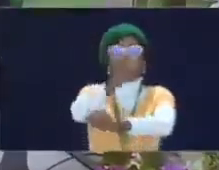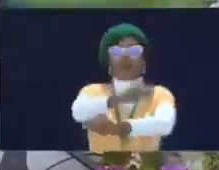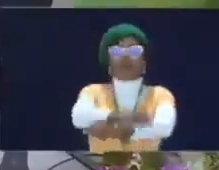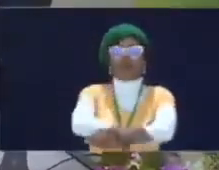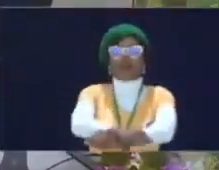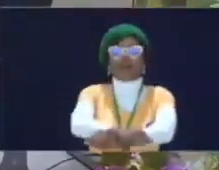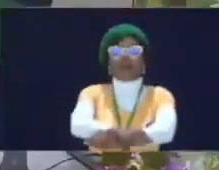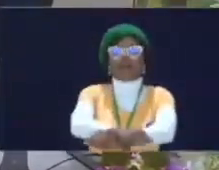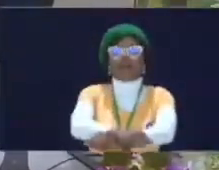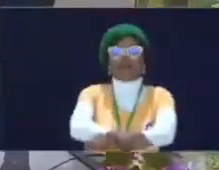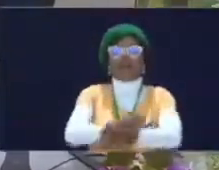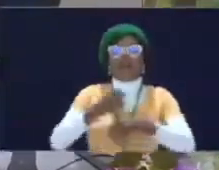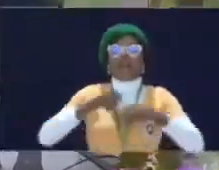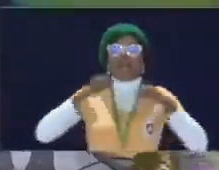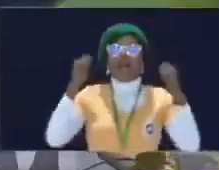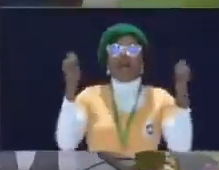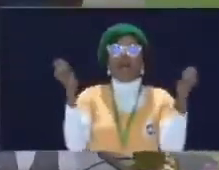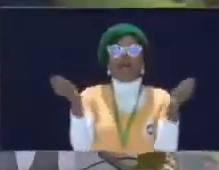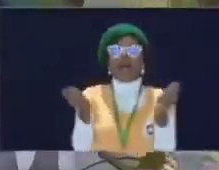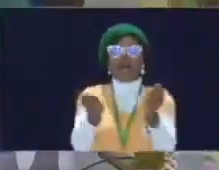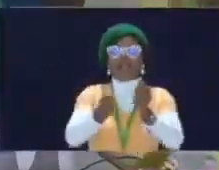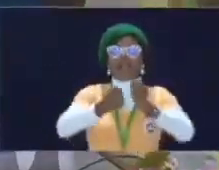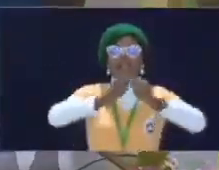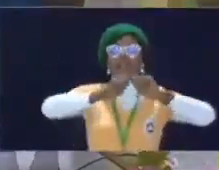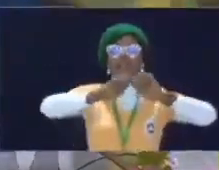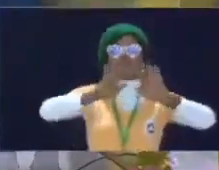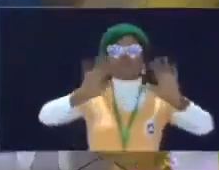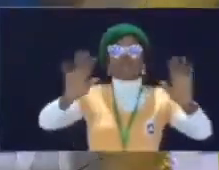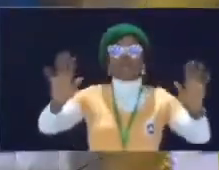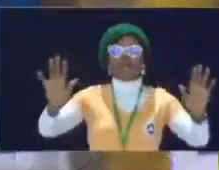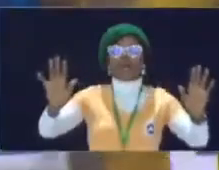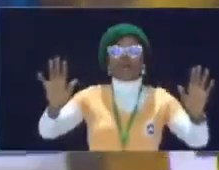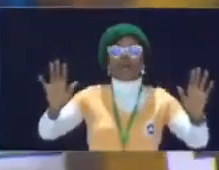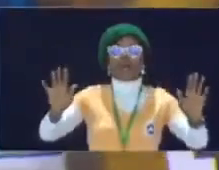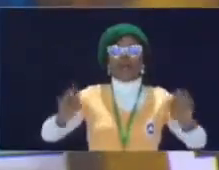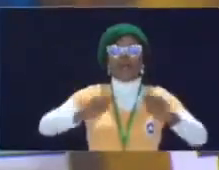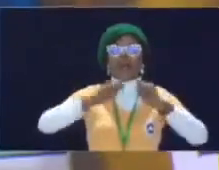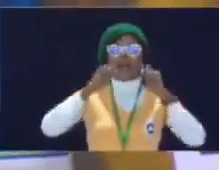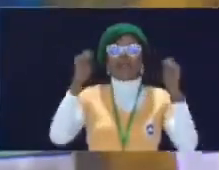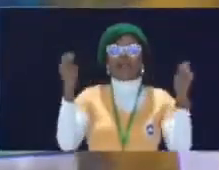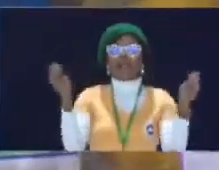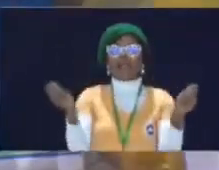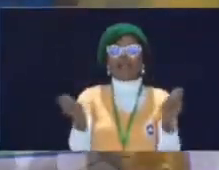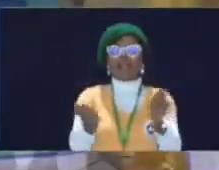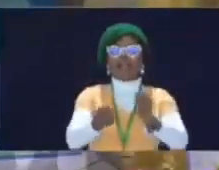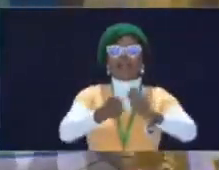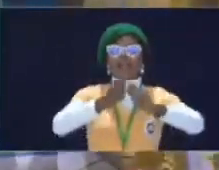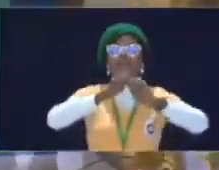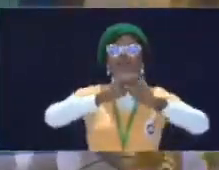for God hallelu hallelu hallelujah